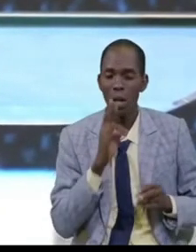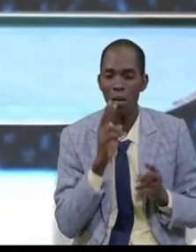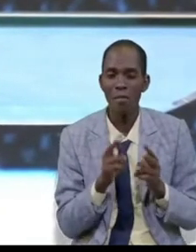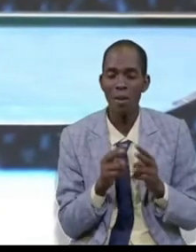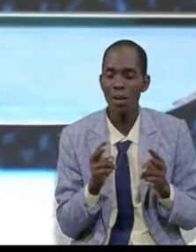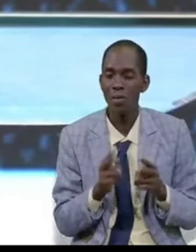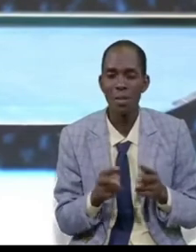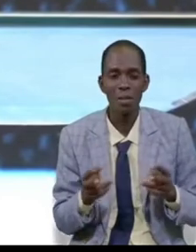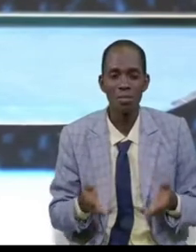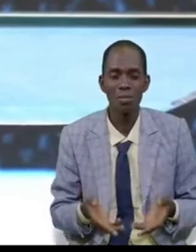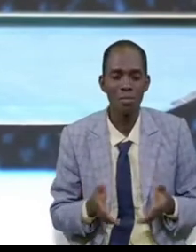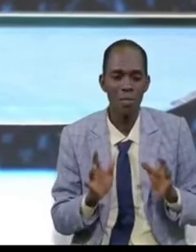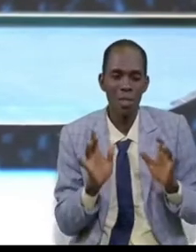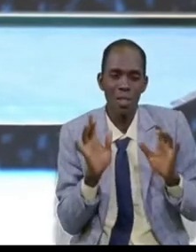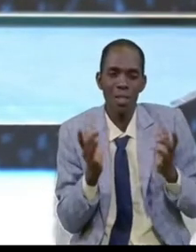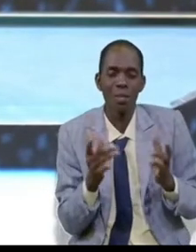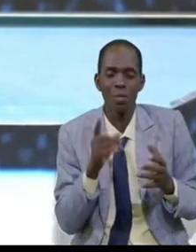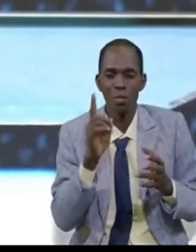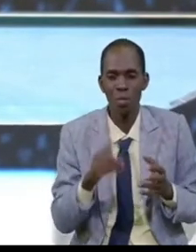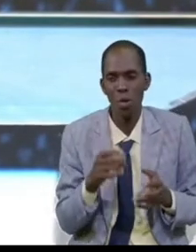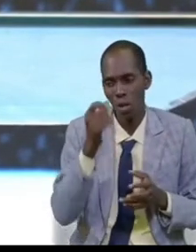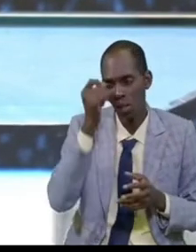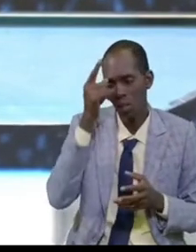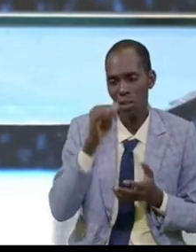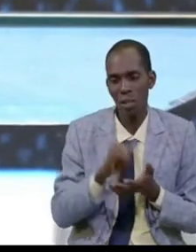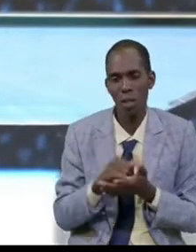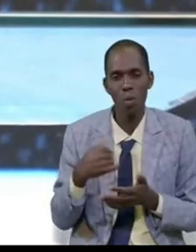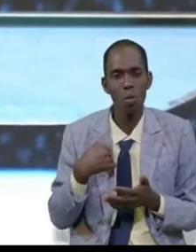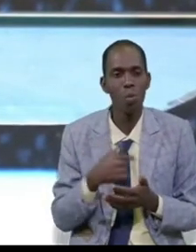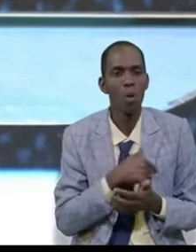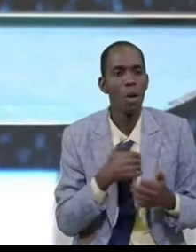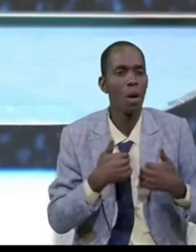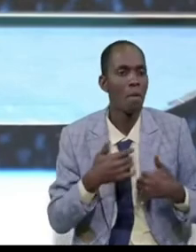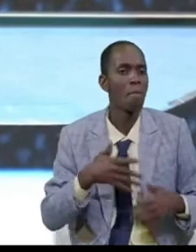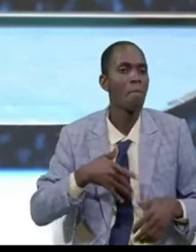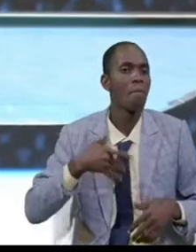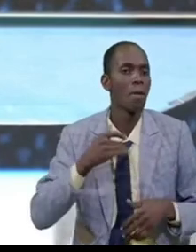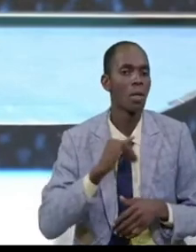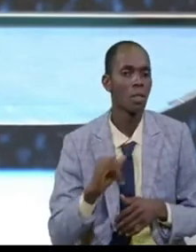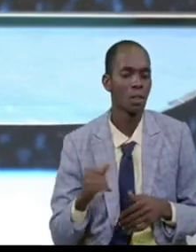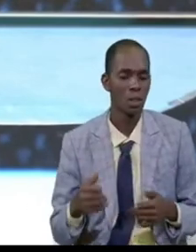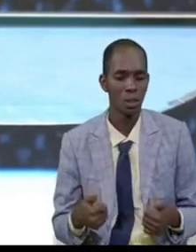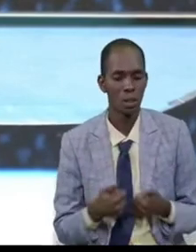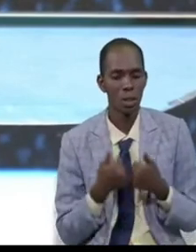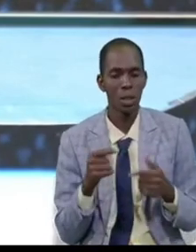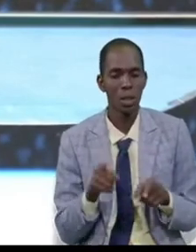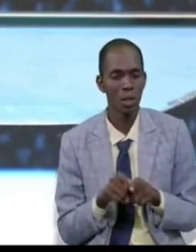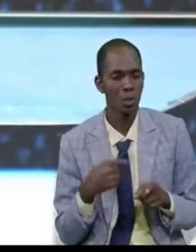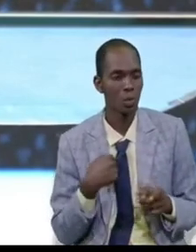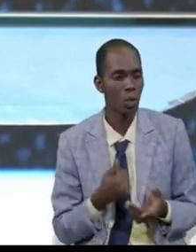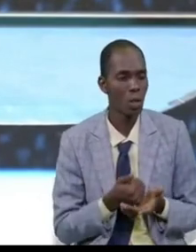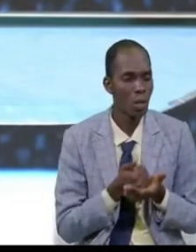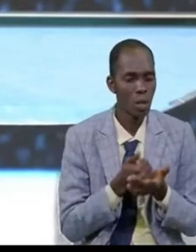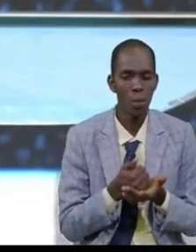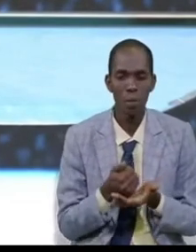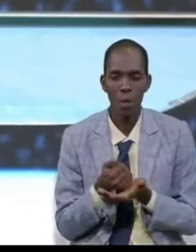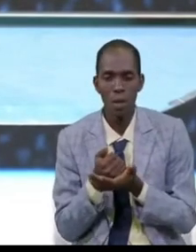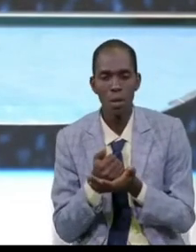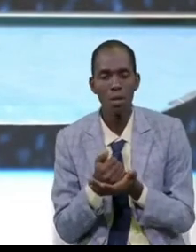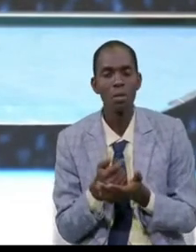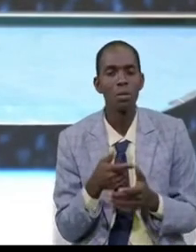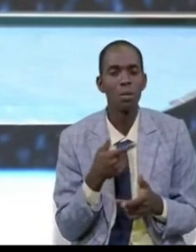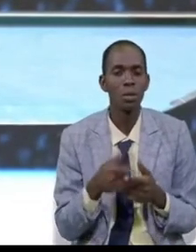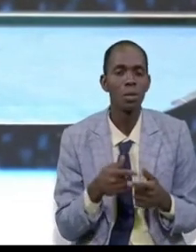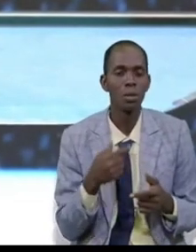Understand, we have feeling. Understand, we have challenges. And as you are helping people, you are patient